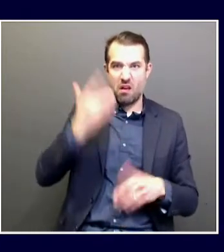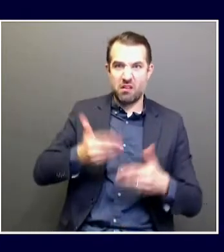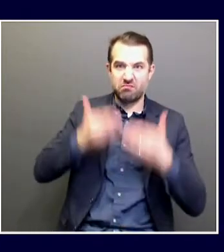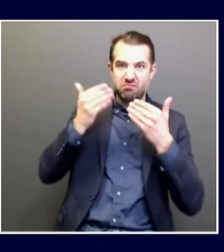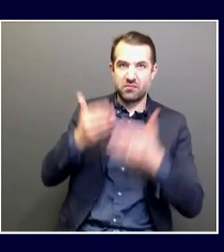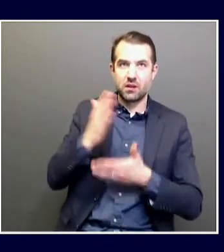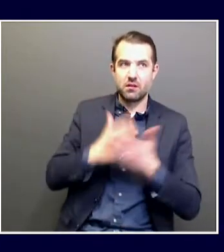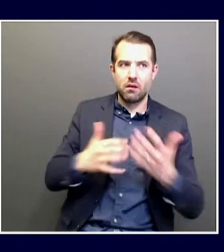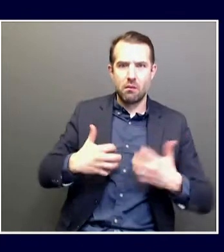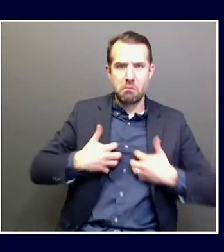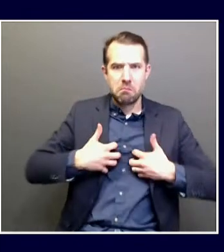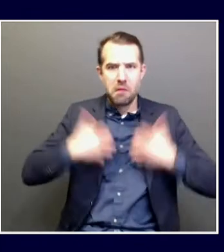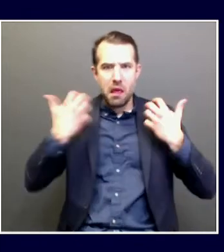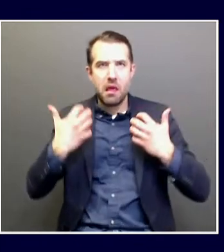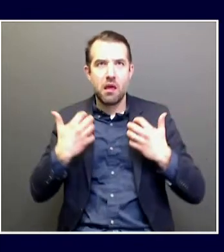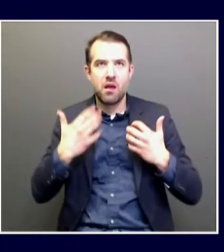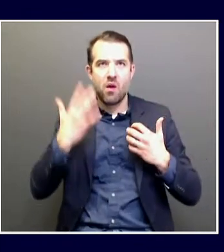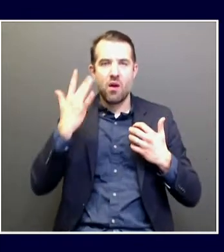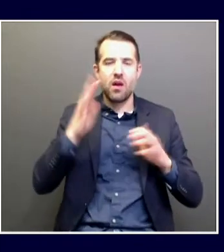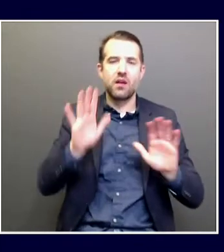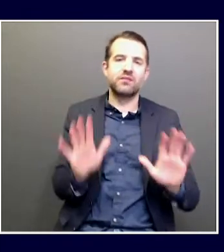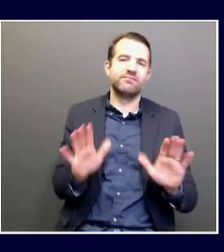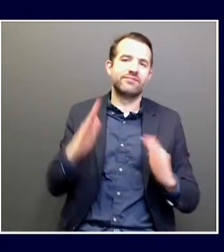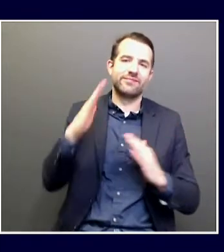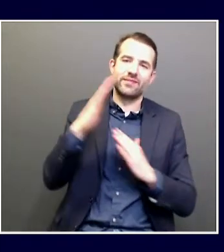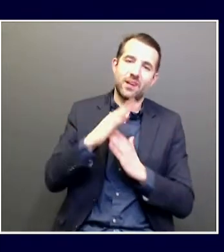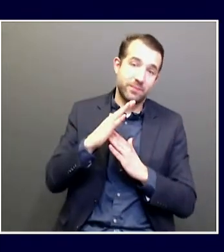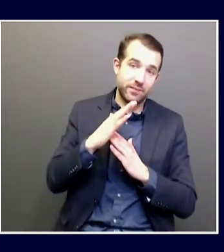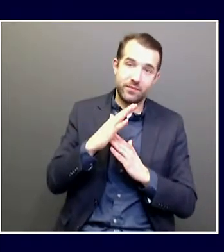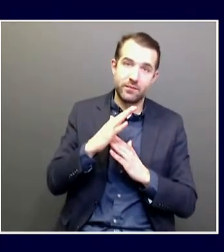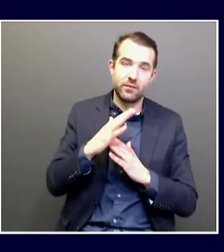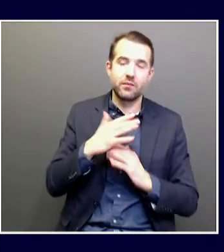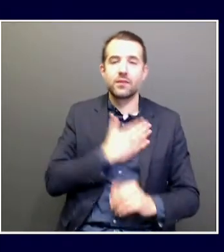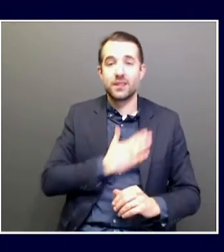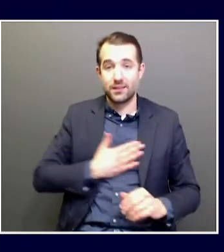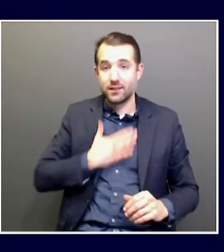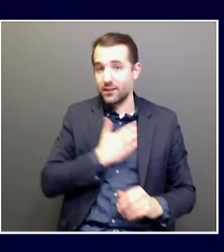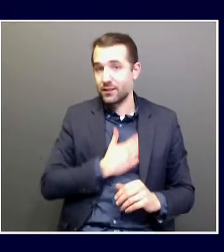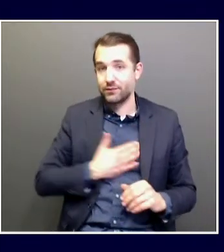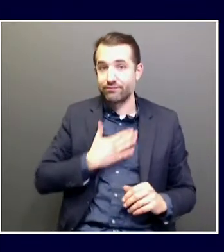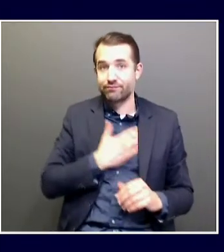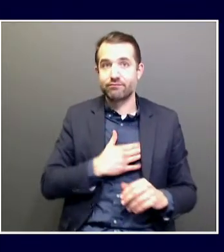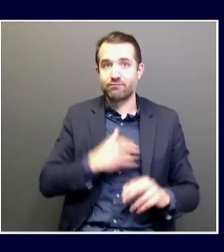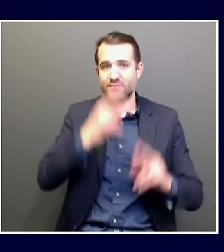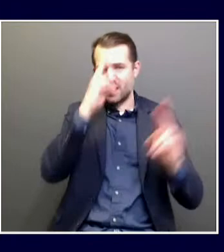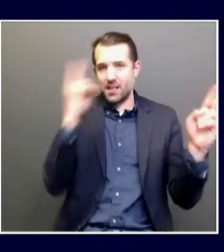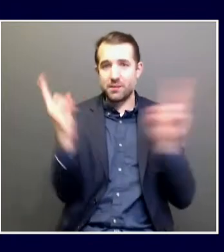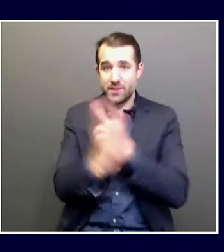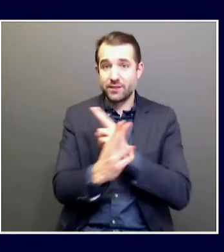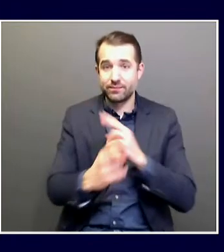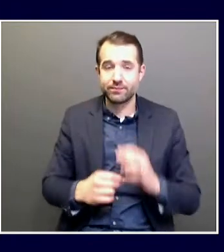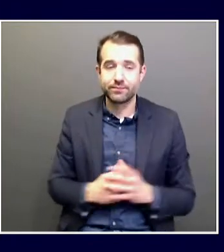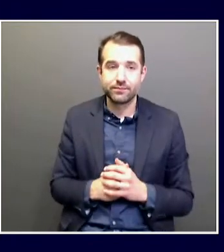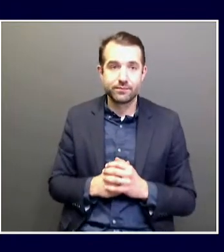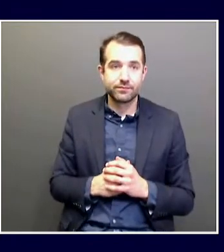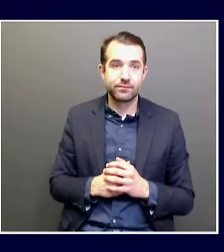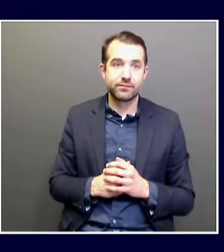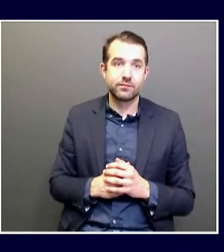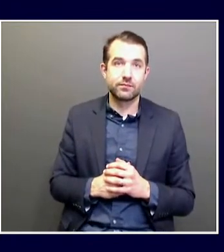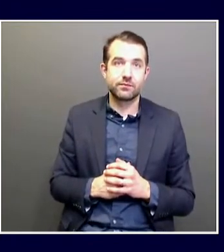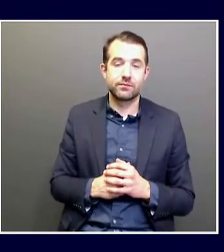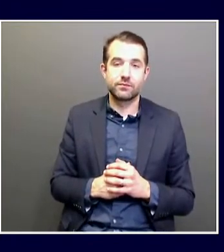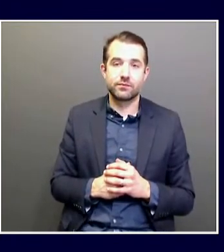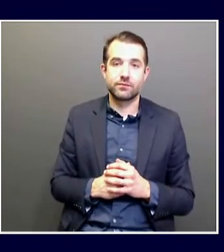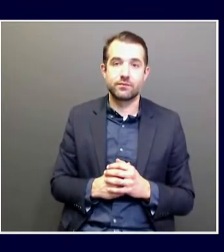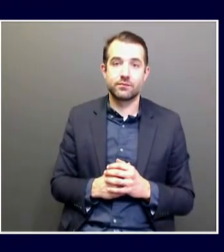you're encountering those folks who are taking COVID more seriously, as well as folks who are taking it less seriously than you, that we all